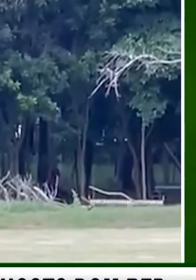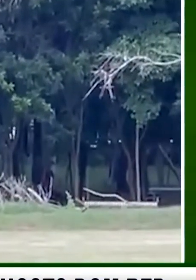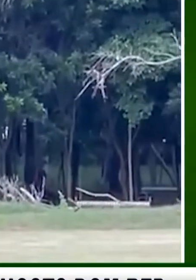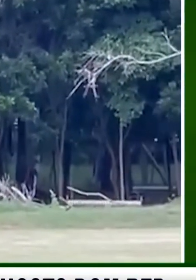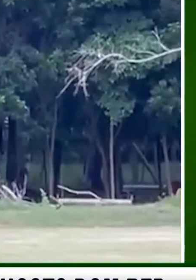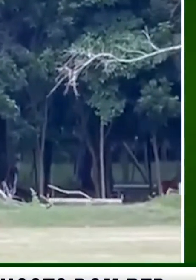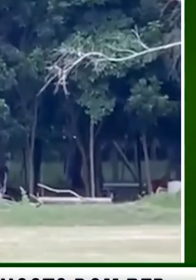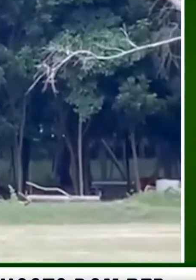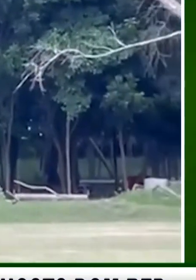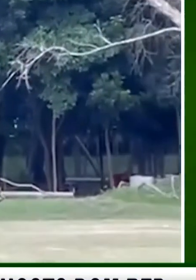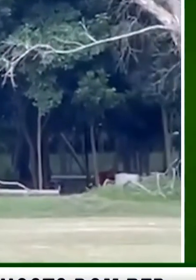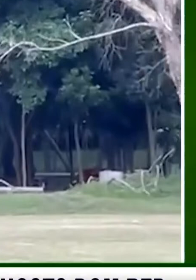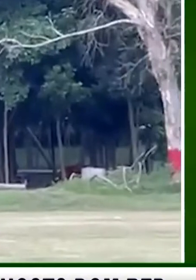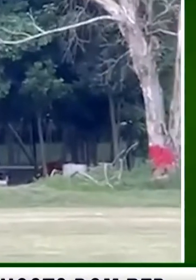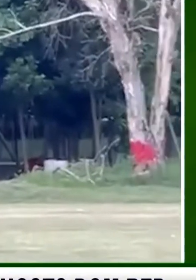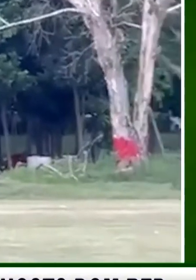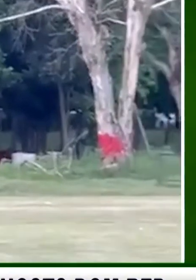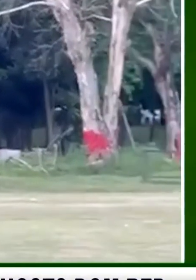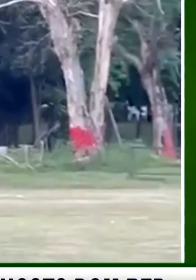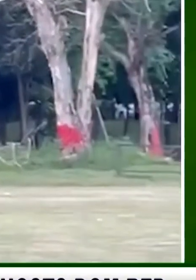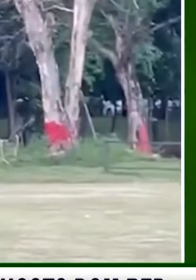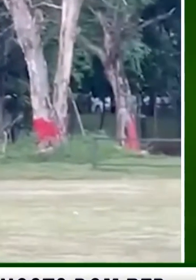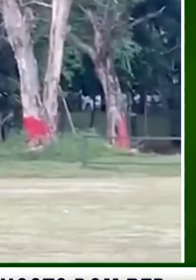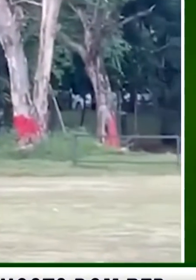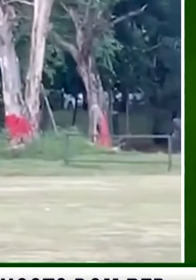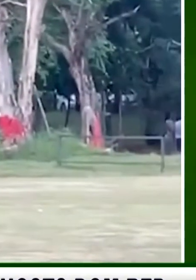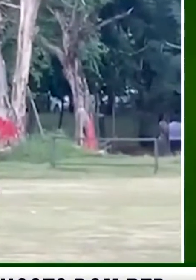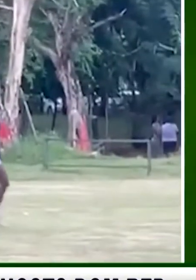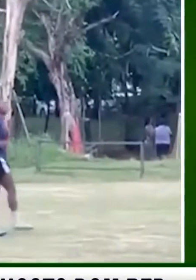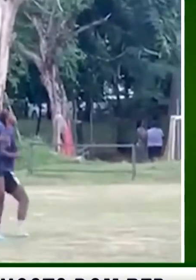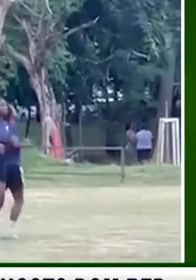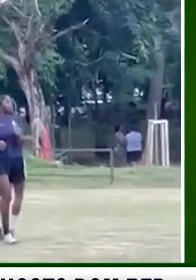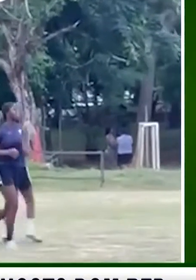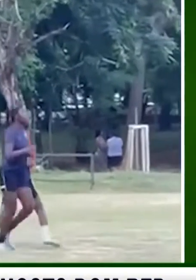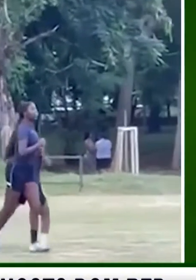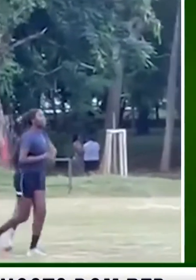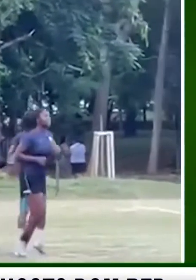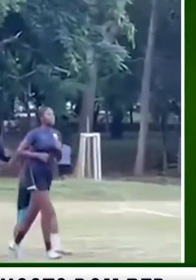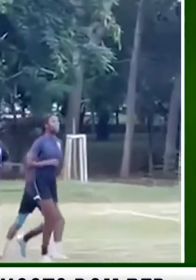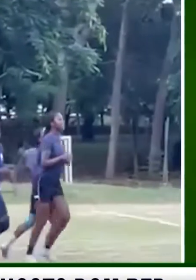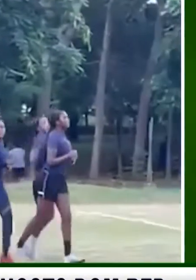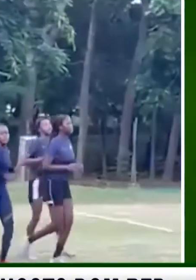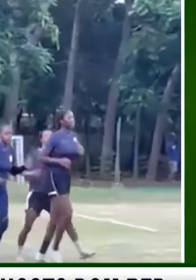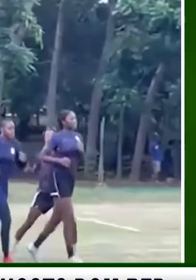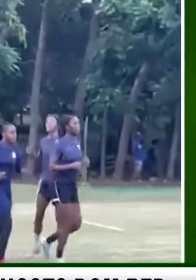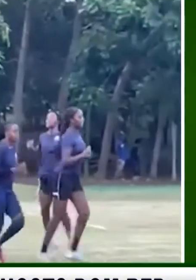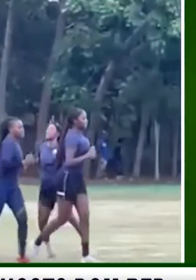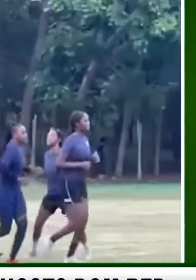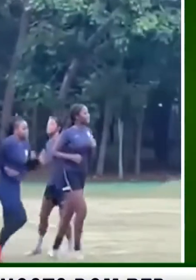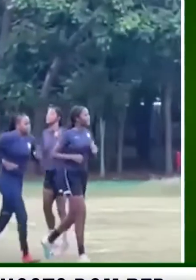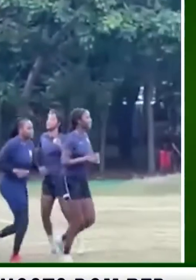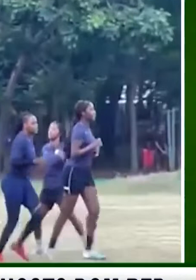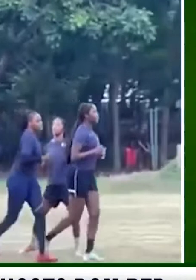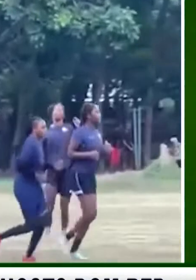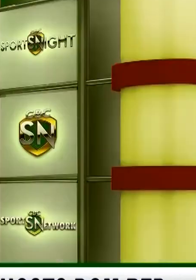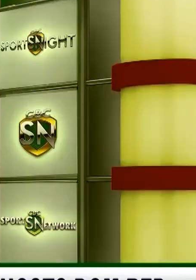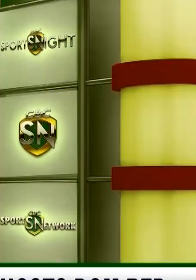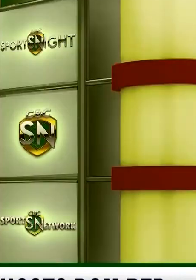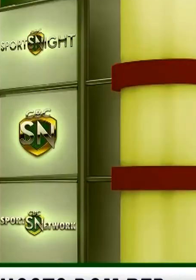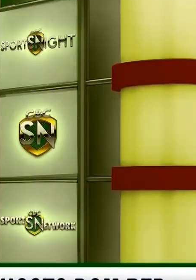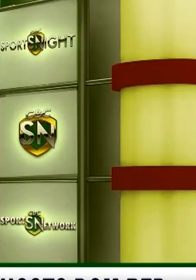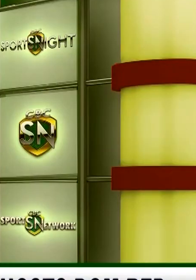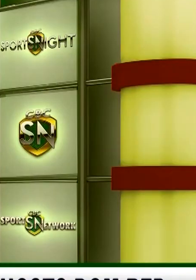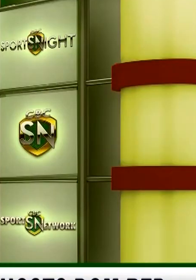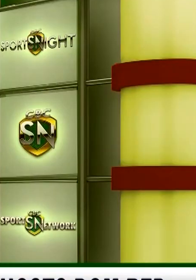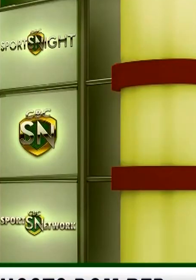and a +5 goal difference following that convincing performance. They will now turn their attention towards Caribbean neighbours Dominican Republic, and a match